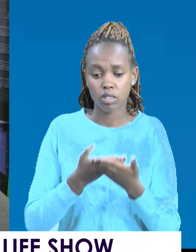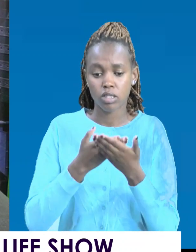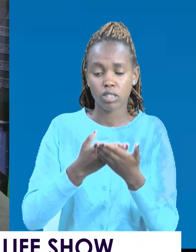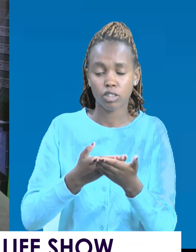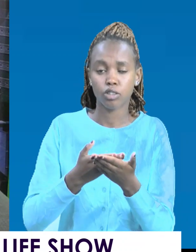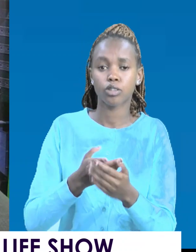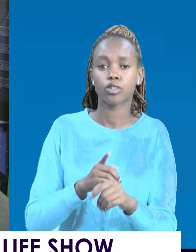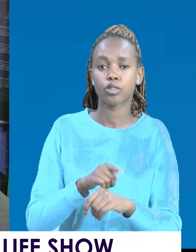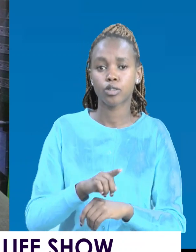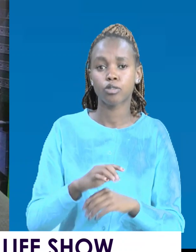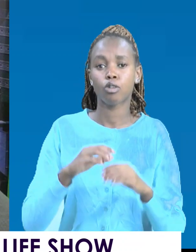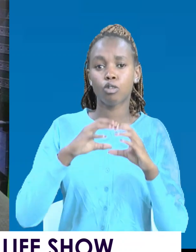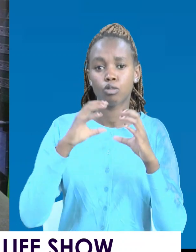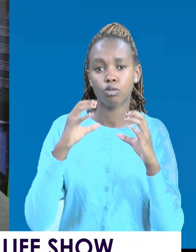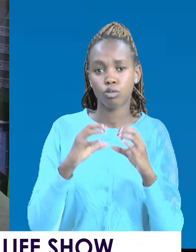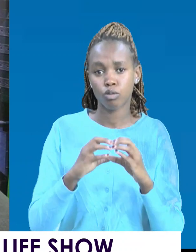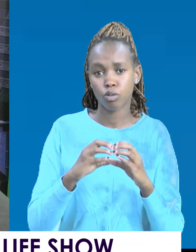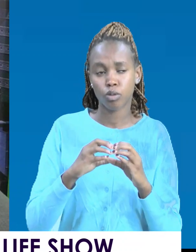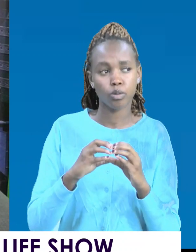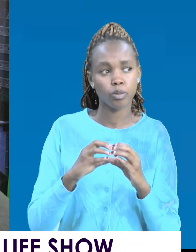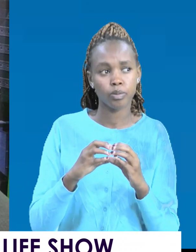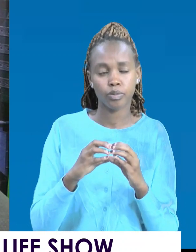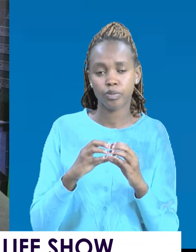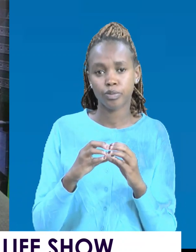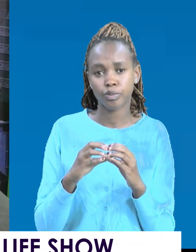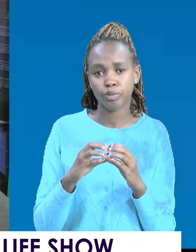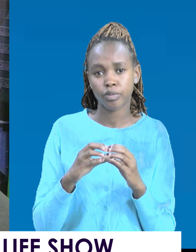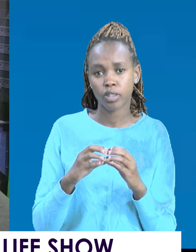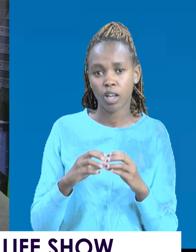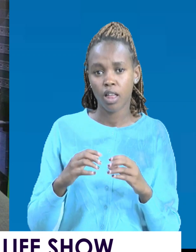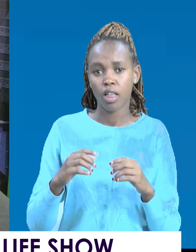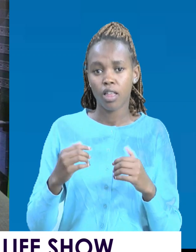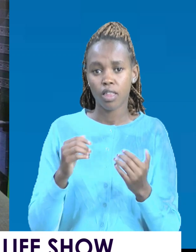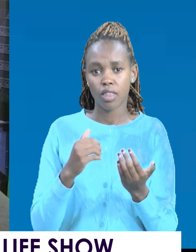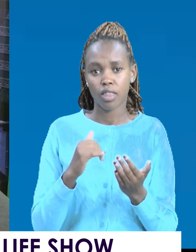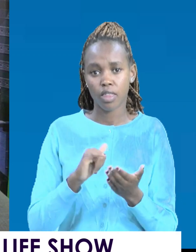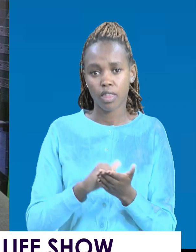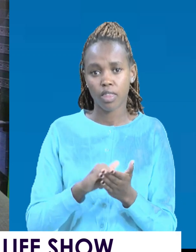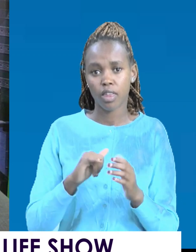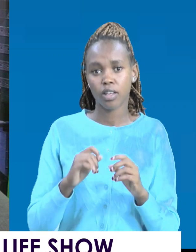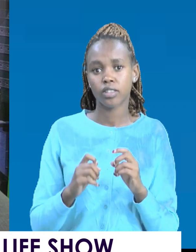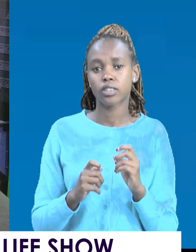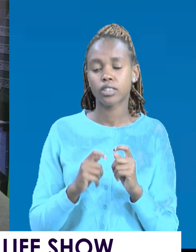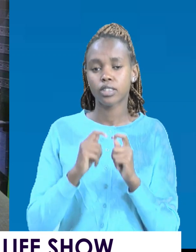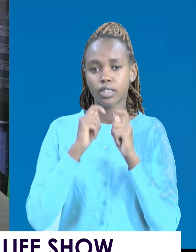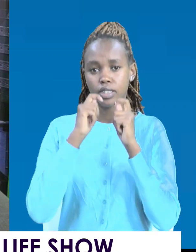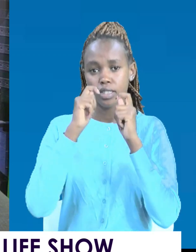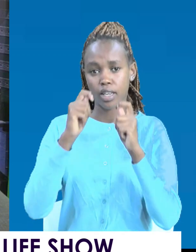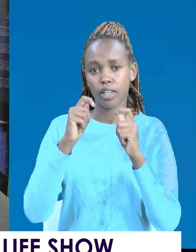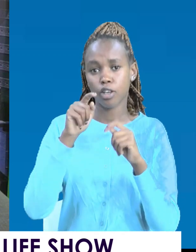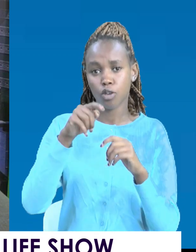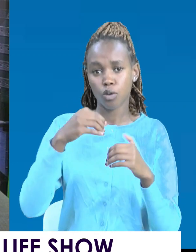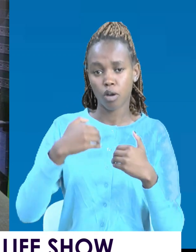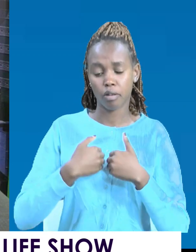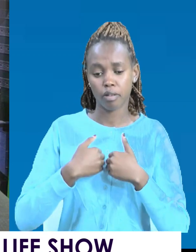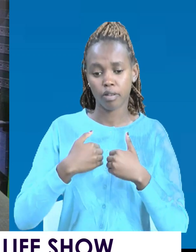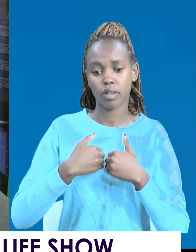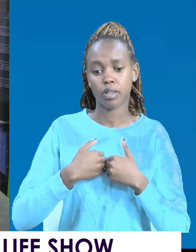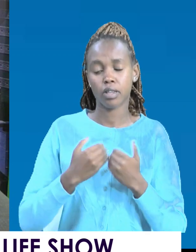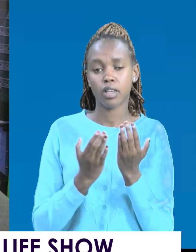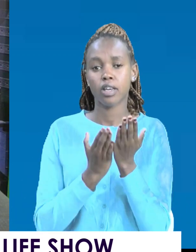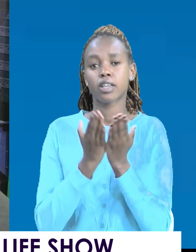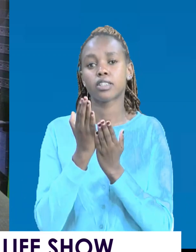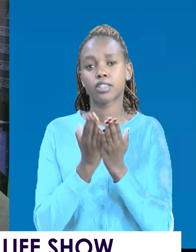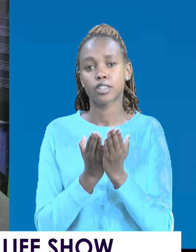room to exercise that talent, that ability, that potential. Don't go to the grave with it. Serve with